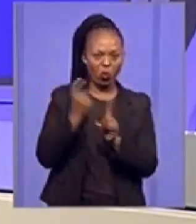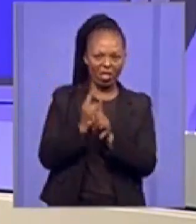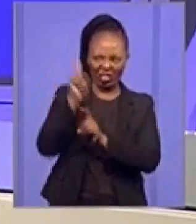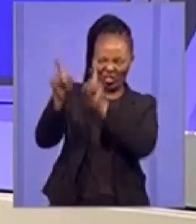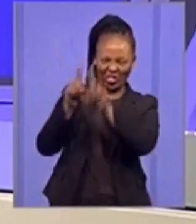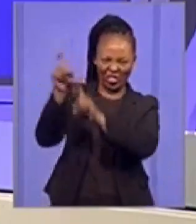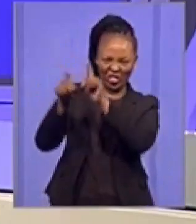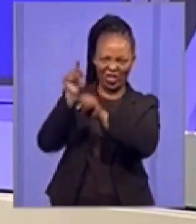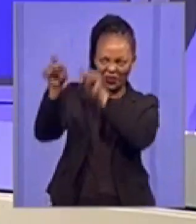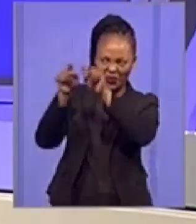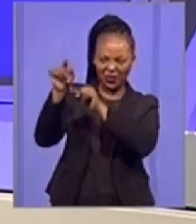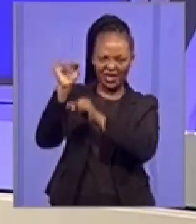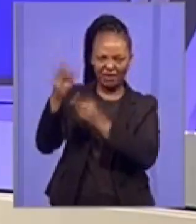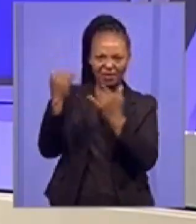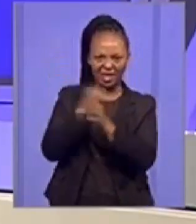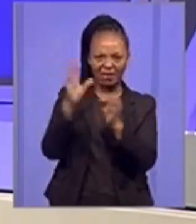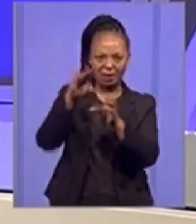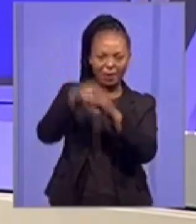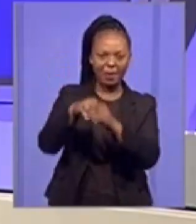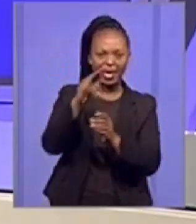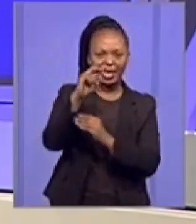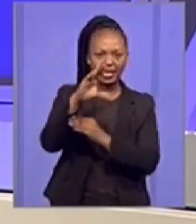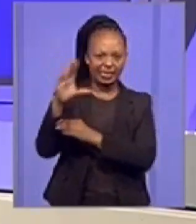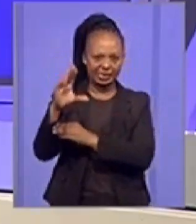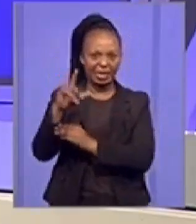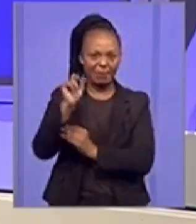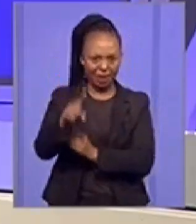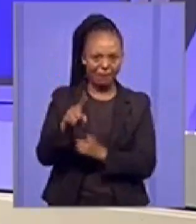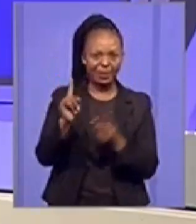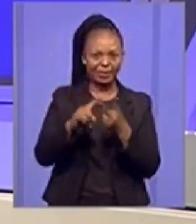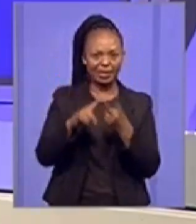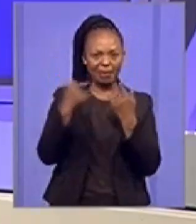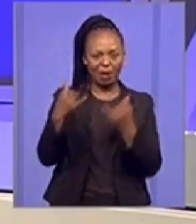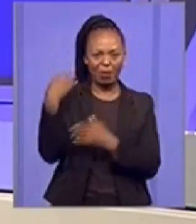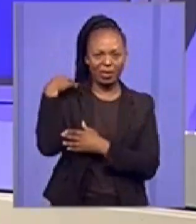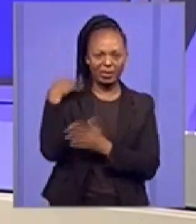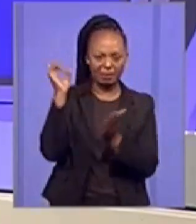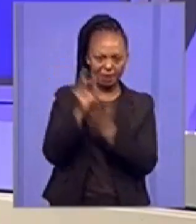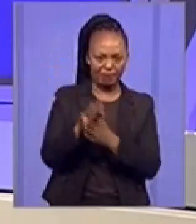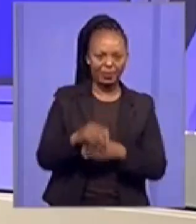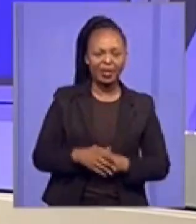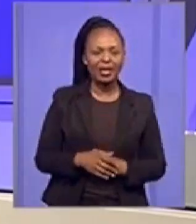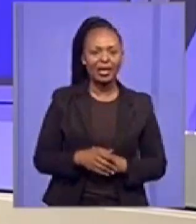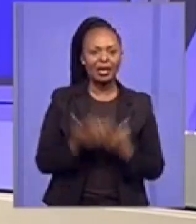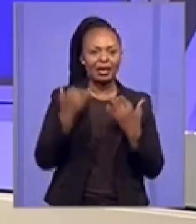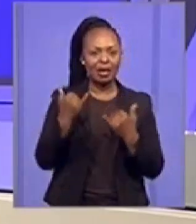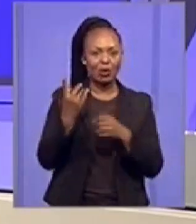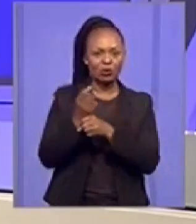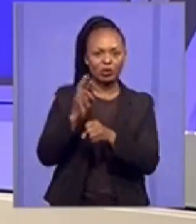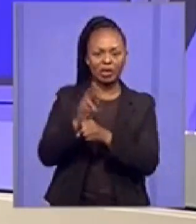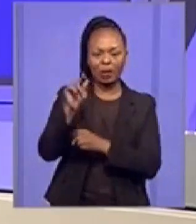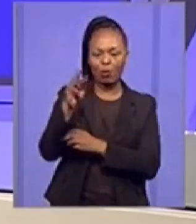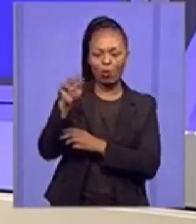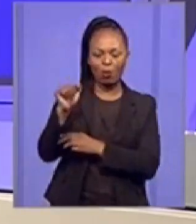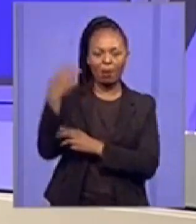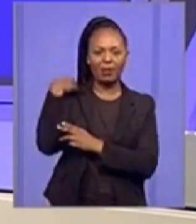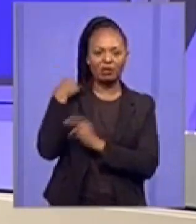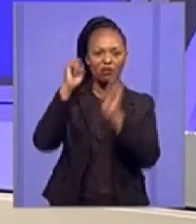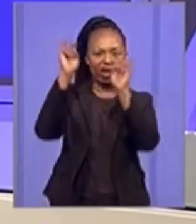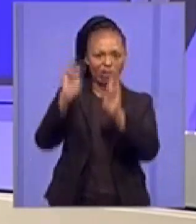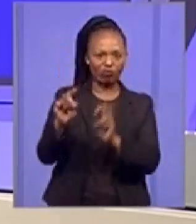Mthethwa yena a sa gona go kena go NEC ha mo le Maiteng kwa Mashabane. Ngaka Kgosietso Ramokgopa o thontswe ho ba letona la motlakase le